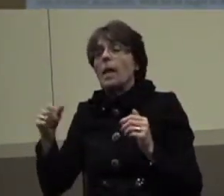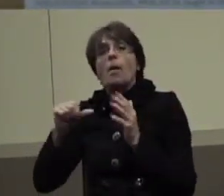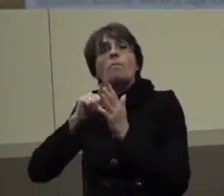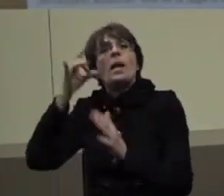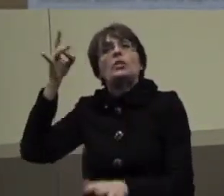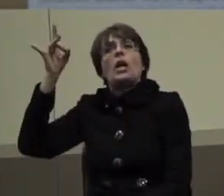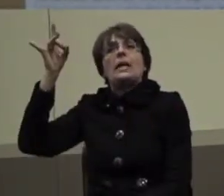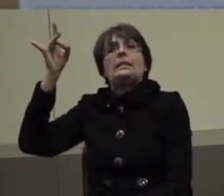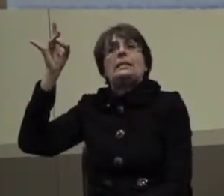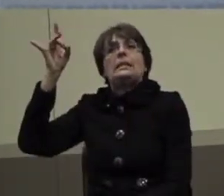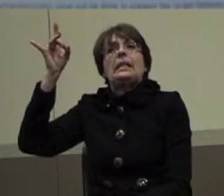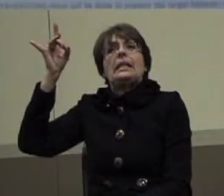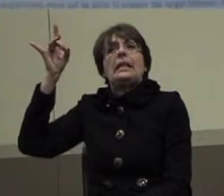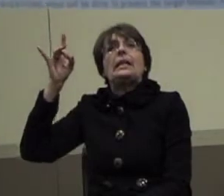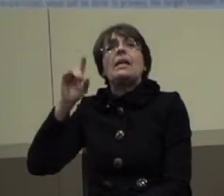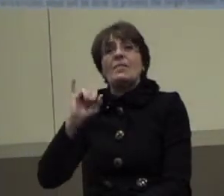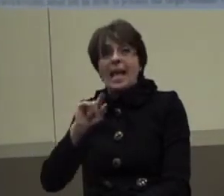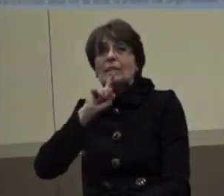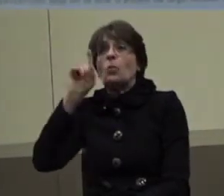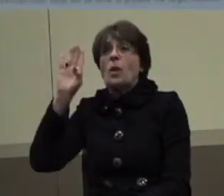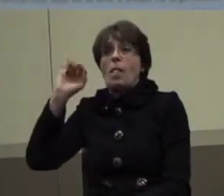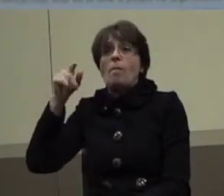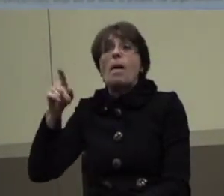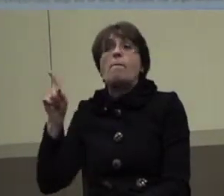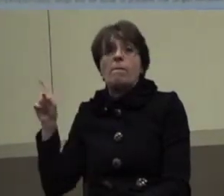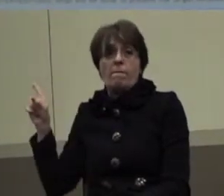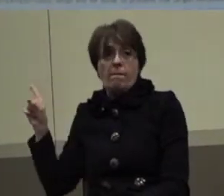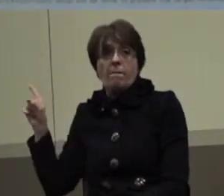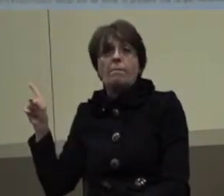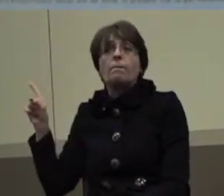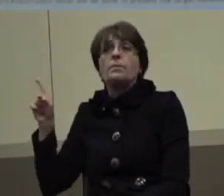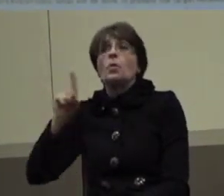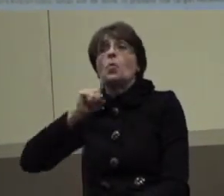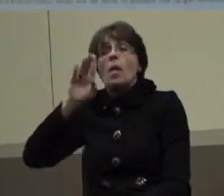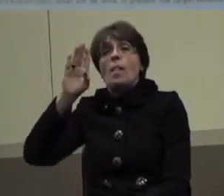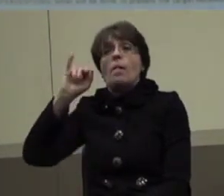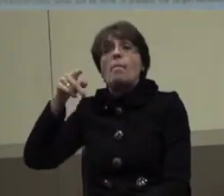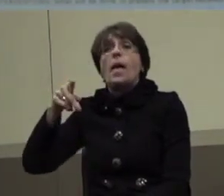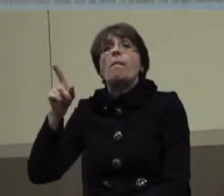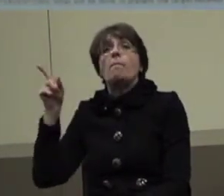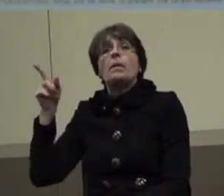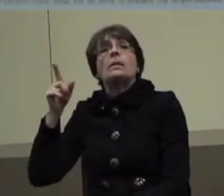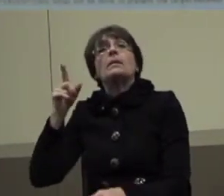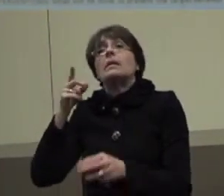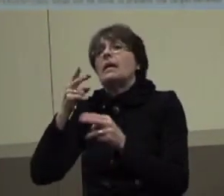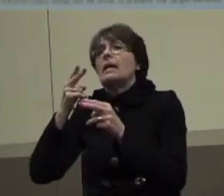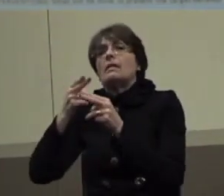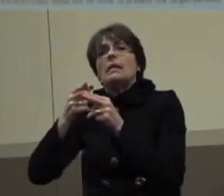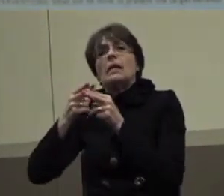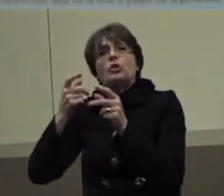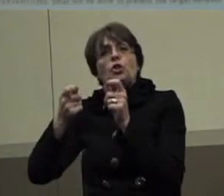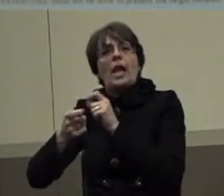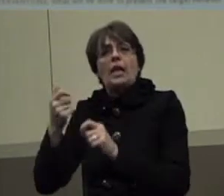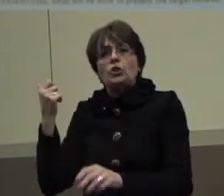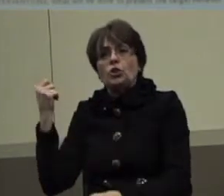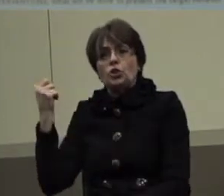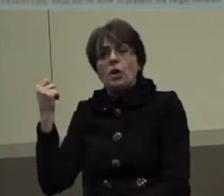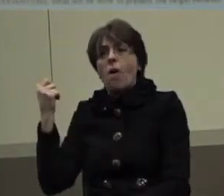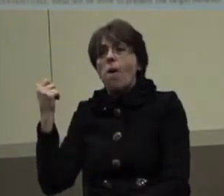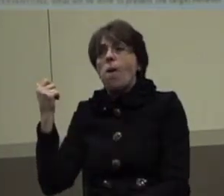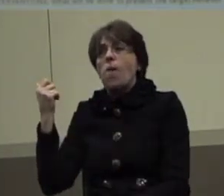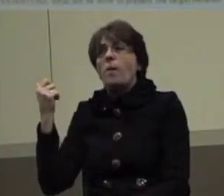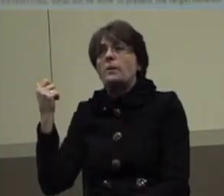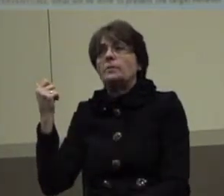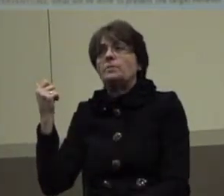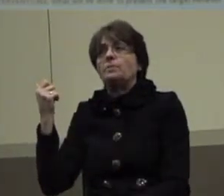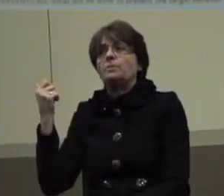a real BIP that was sent to me. Real kid, I just changed the name. And I put